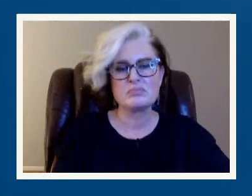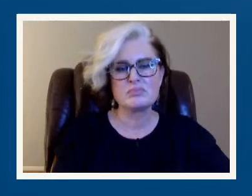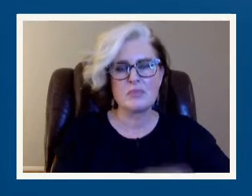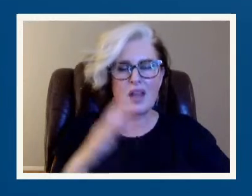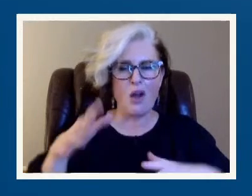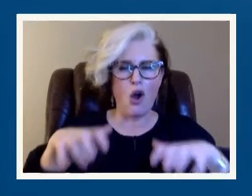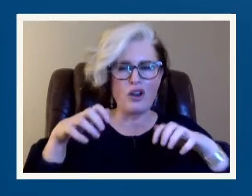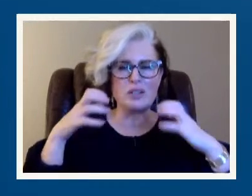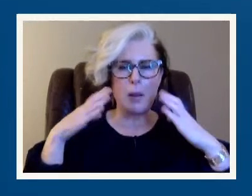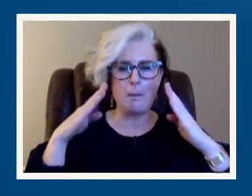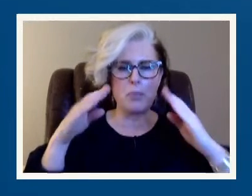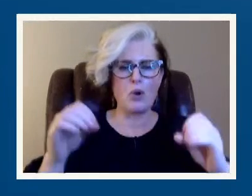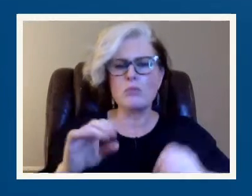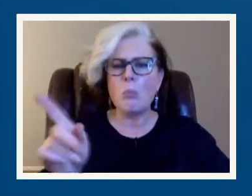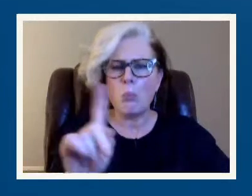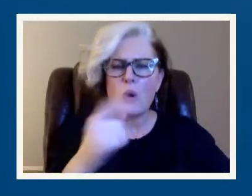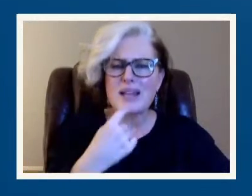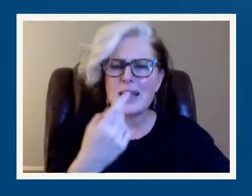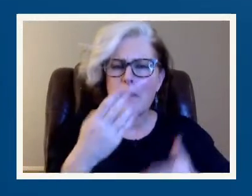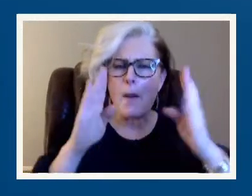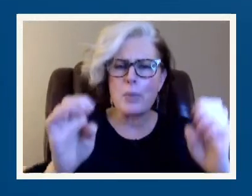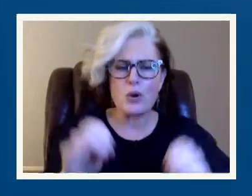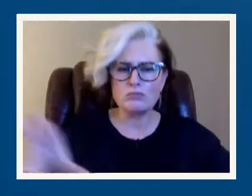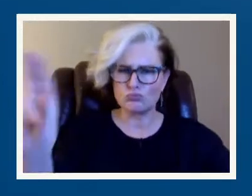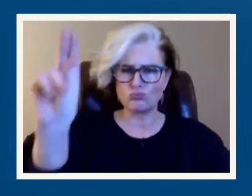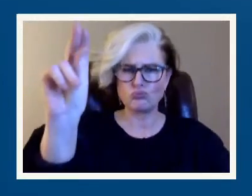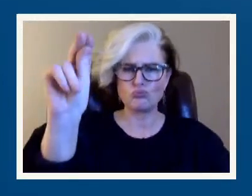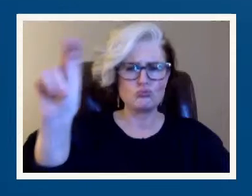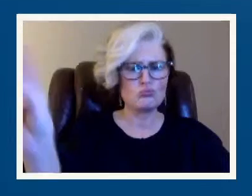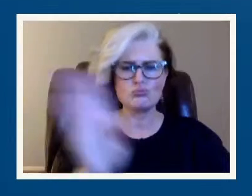What did I say about booing? Do not boo.